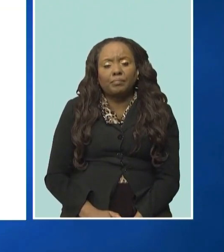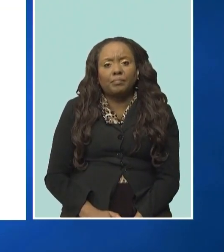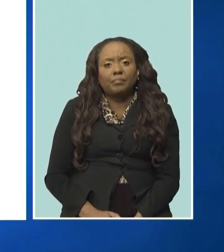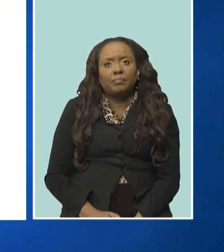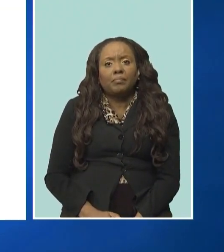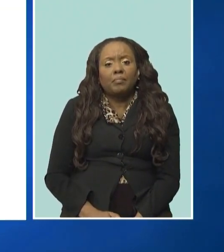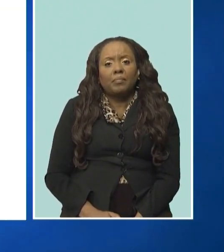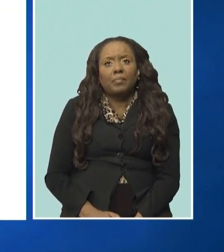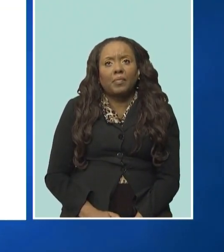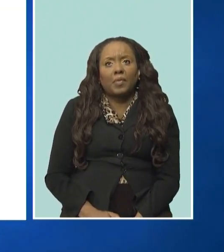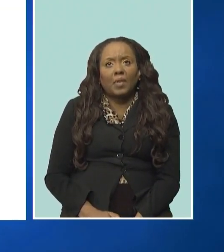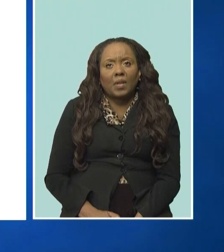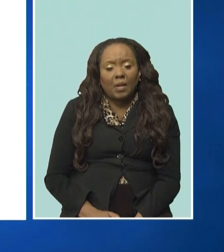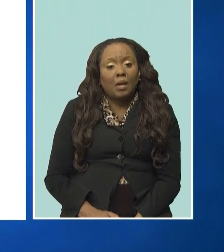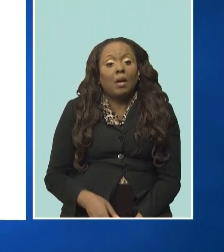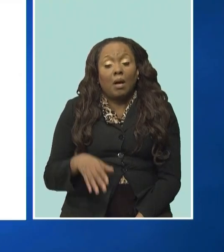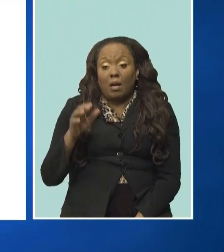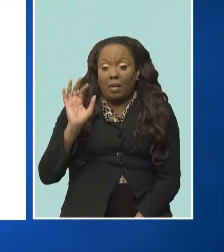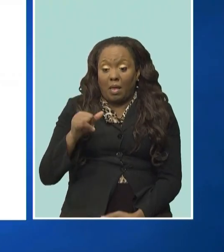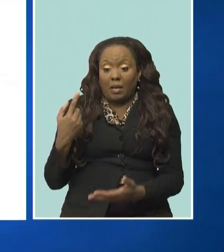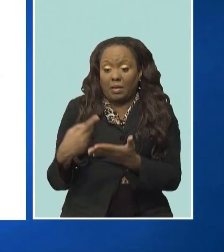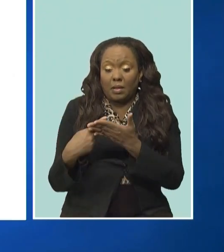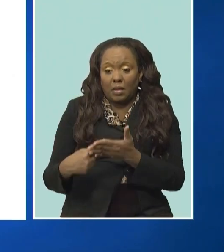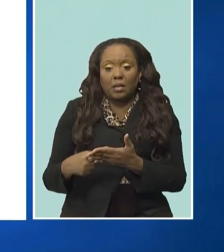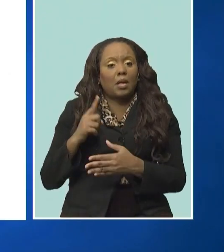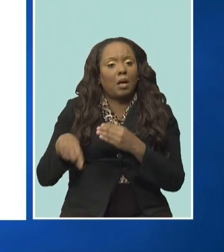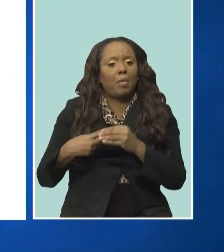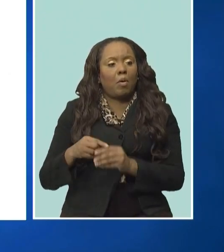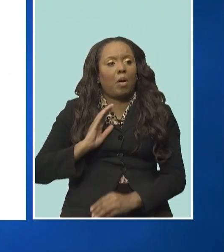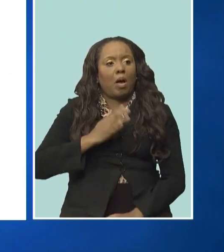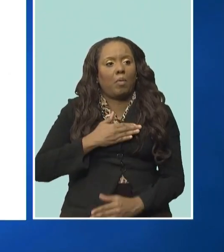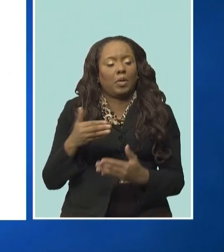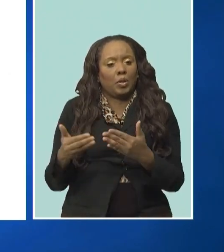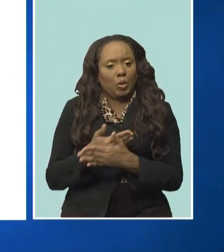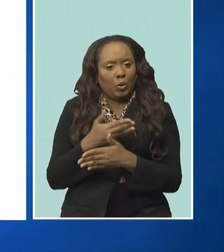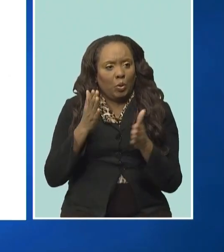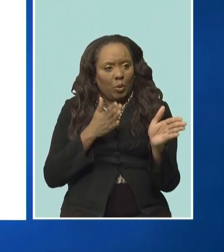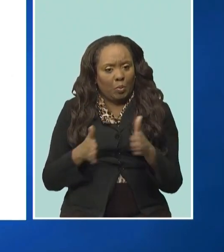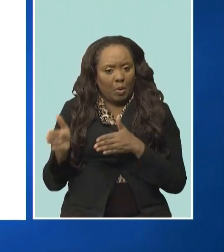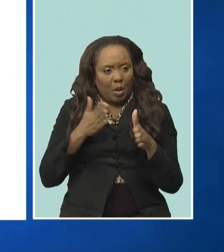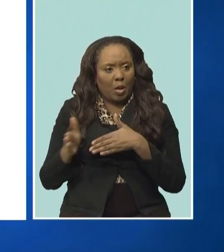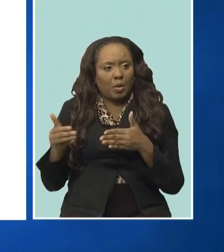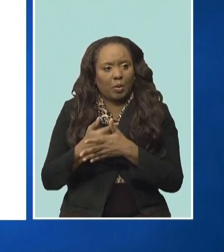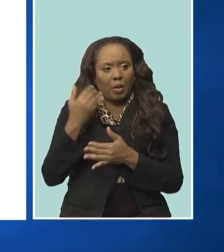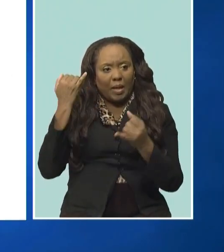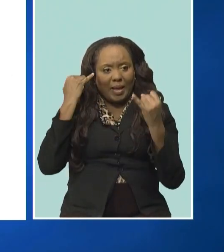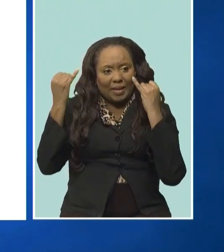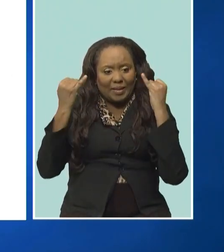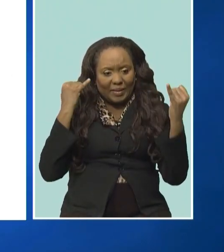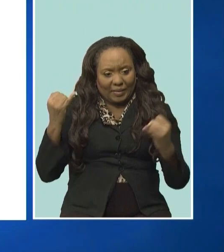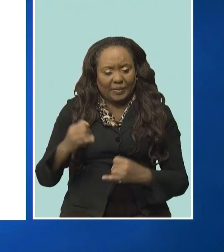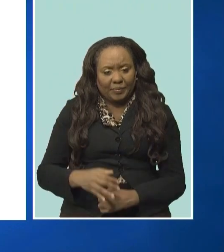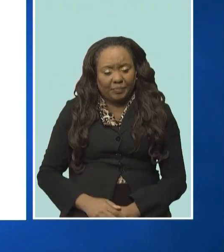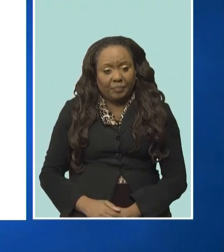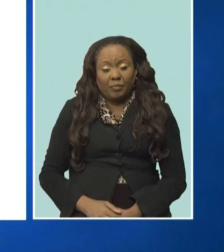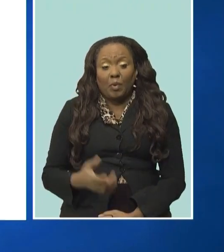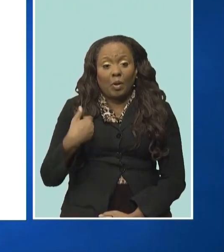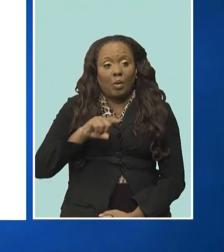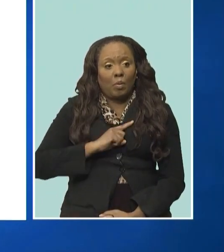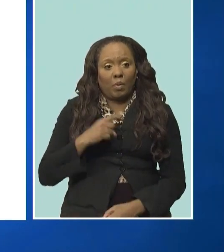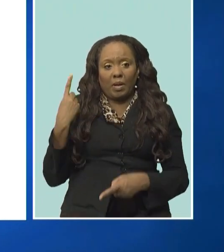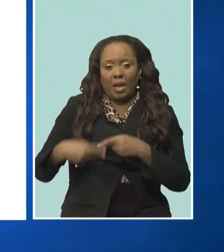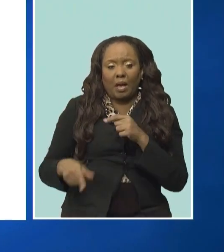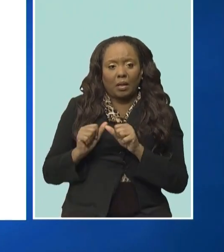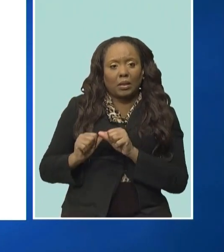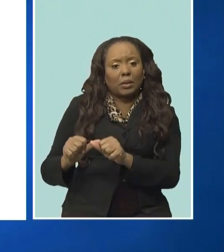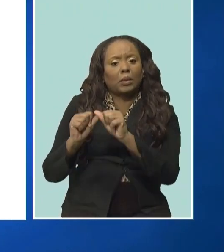universal vulnerability index. But what do we know? We cannot any longer use